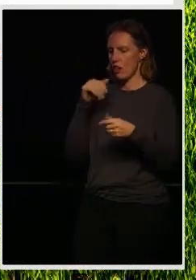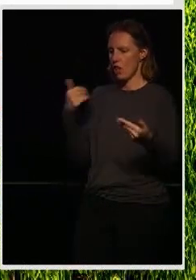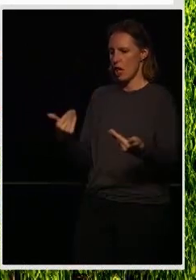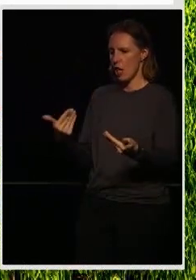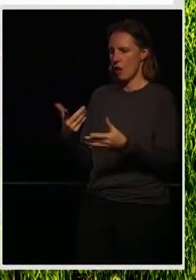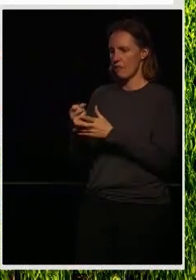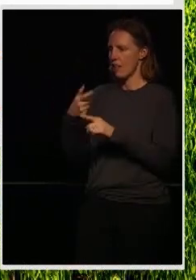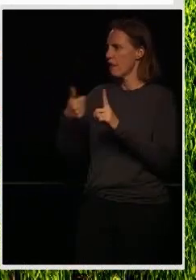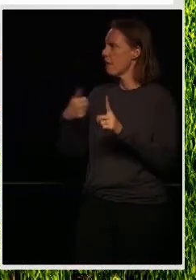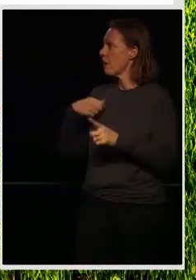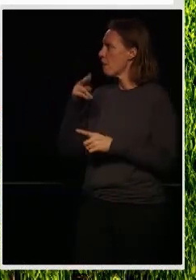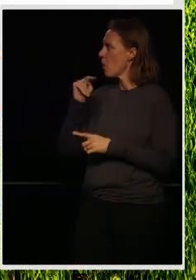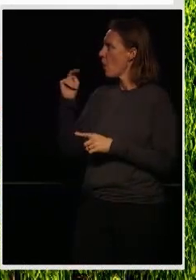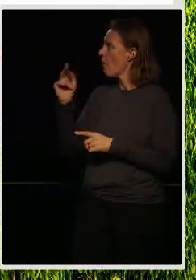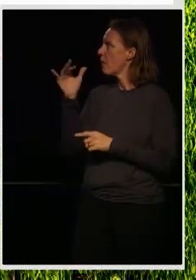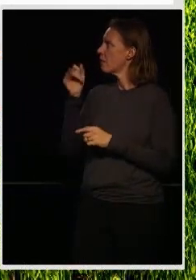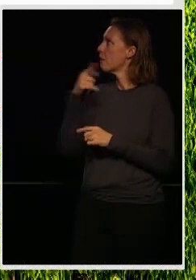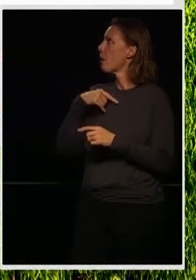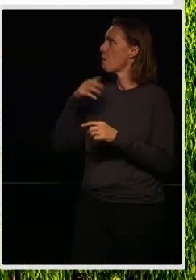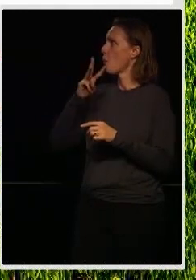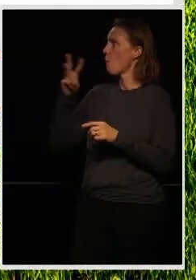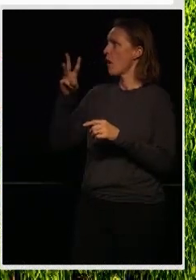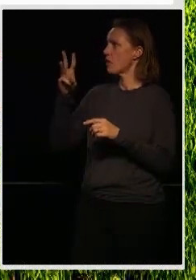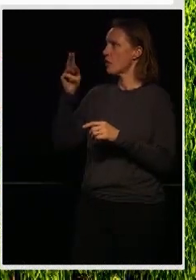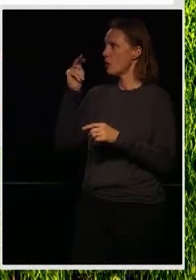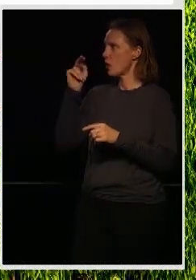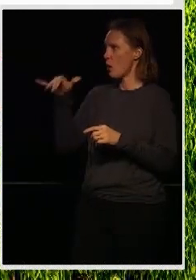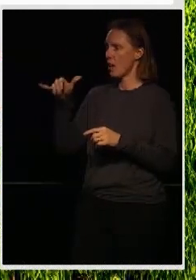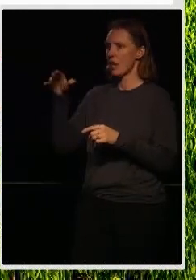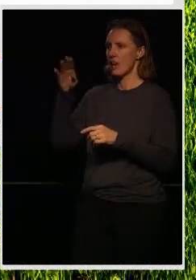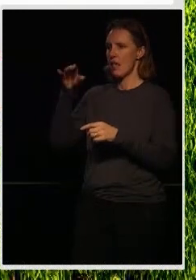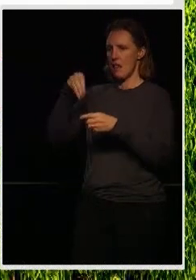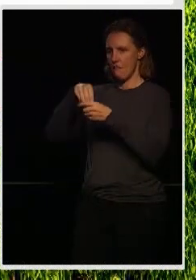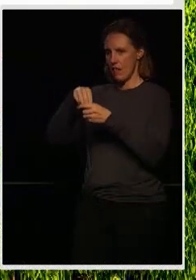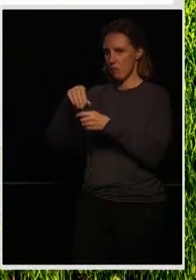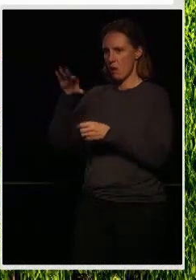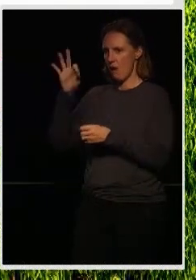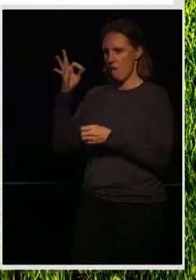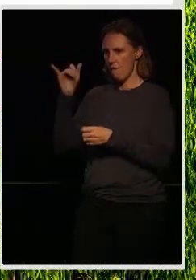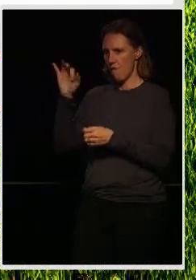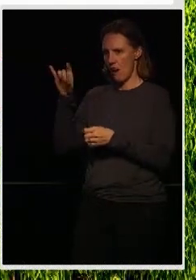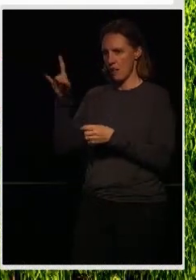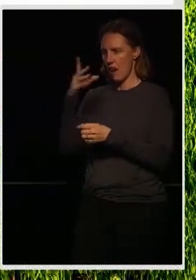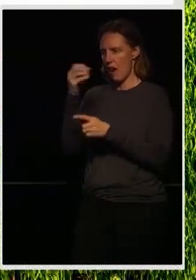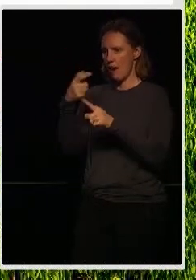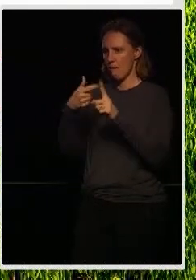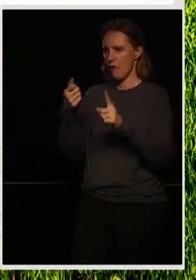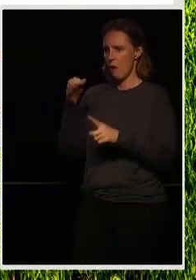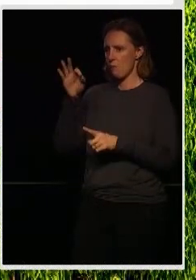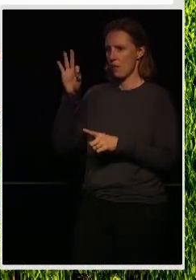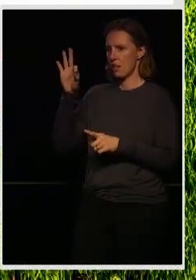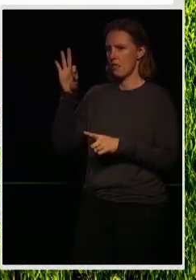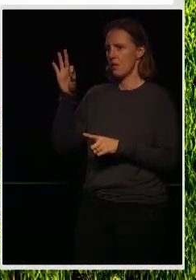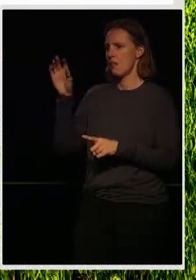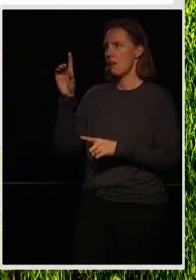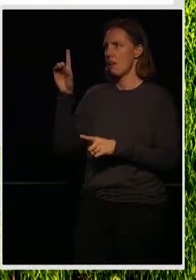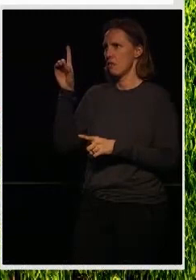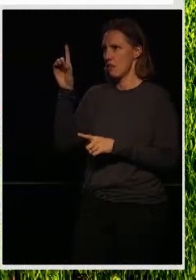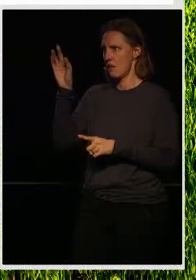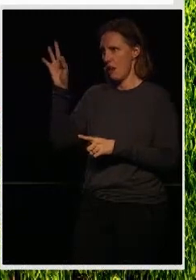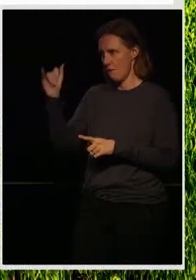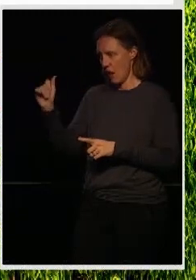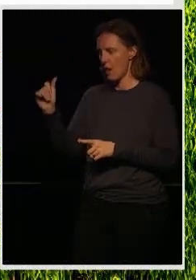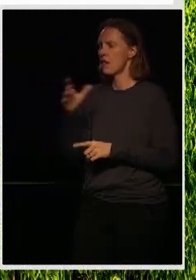State Development, from the Western New York Impact Investment Fund, and from Dairy Farmers of America. And our people are